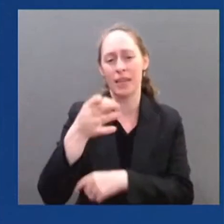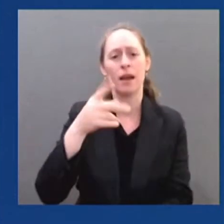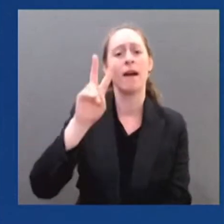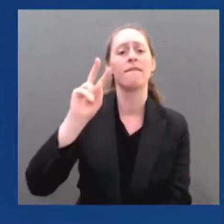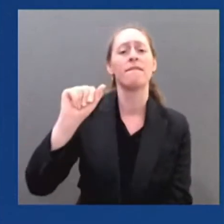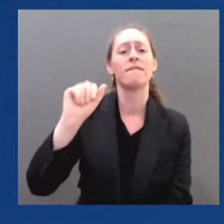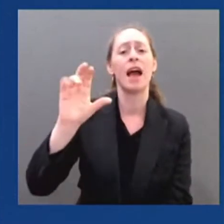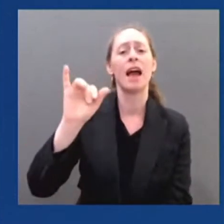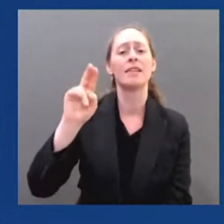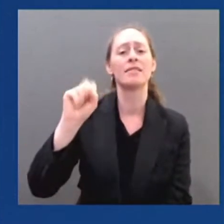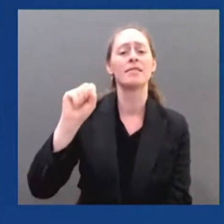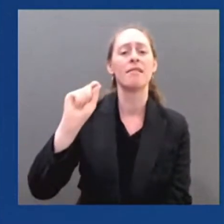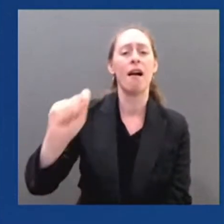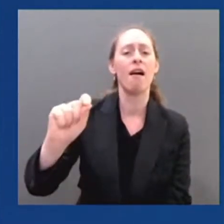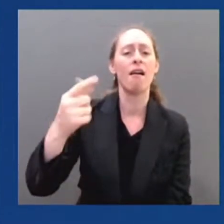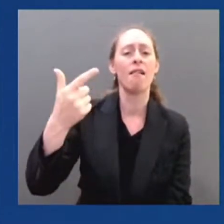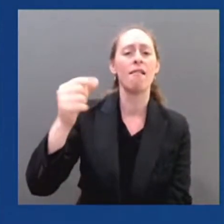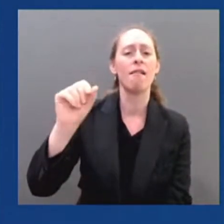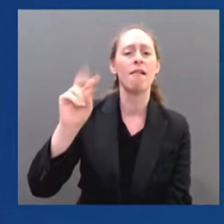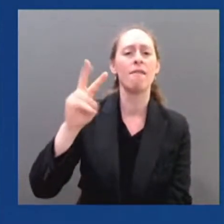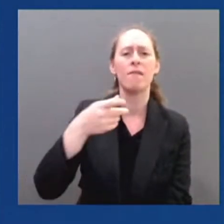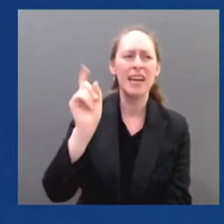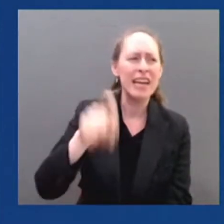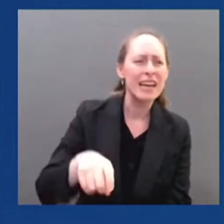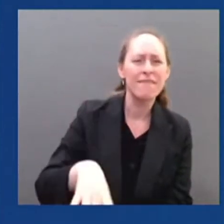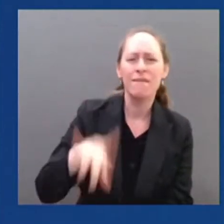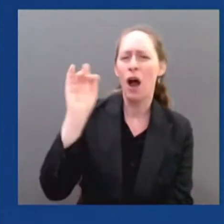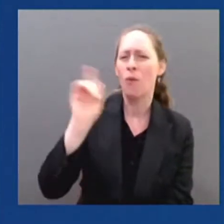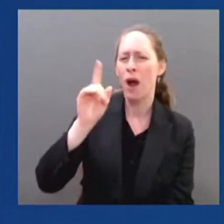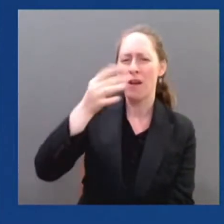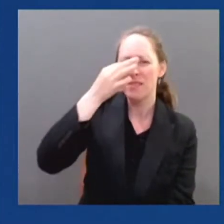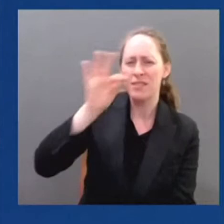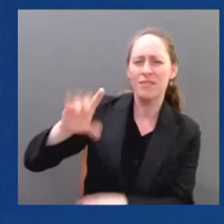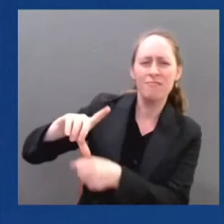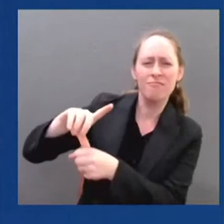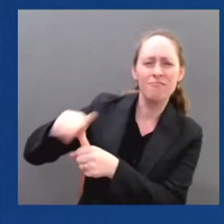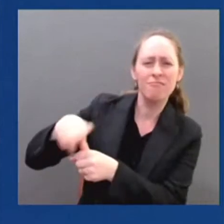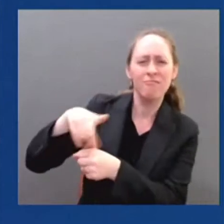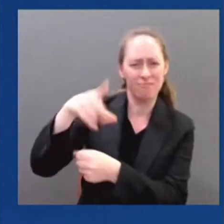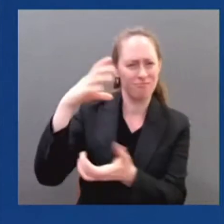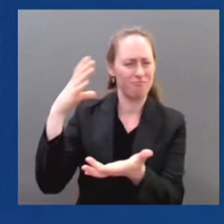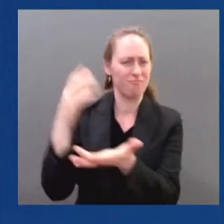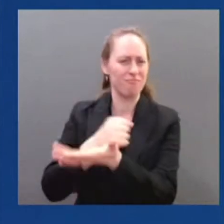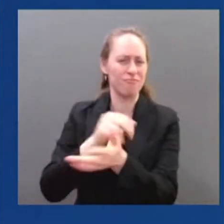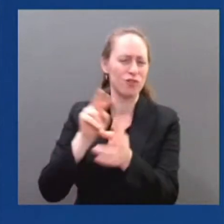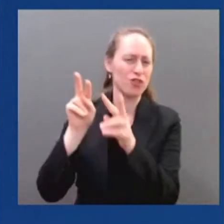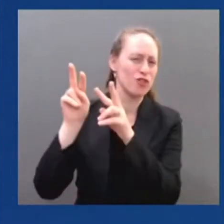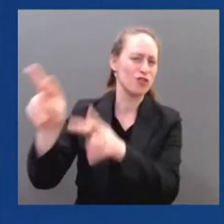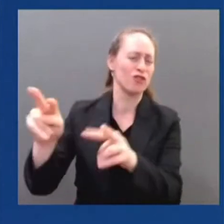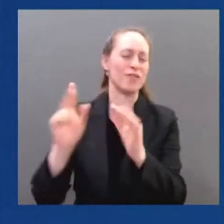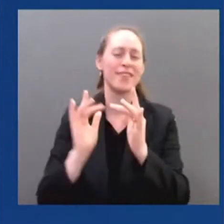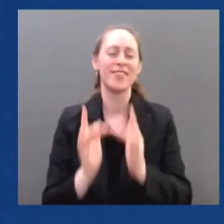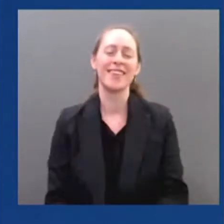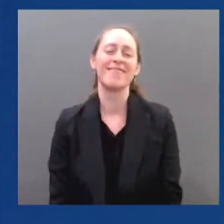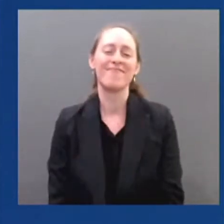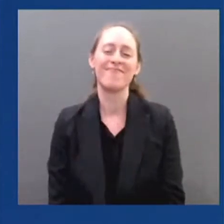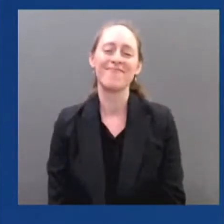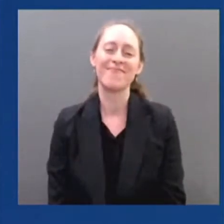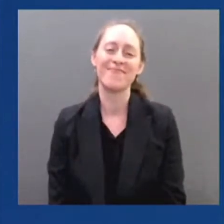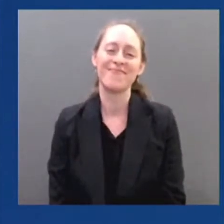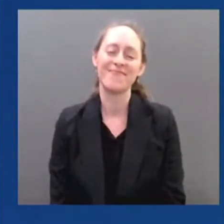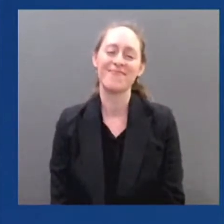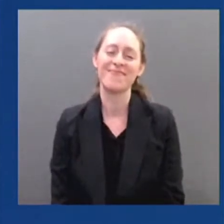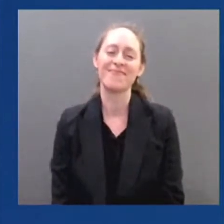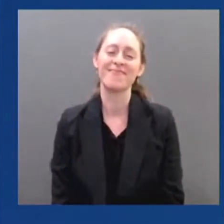vaccination program for our littlest Americans, it will feel a little different than the vaccination programs we've run before.